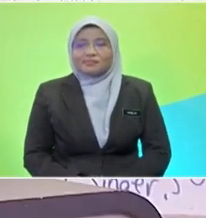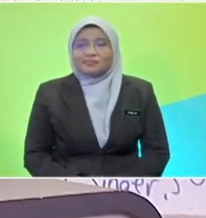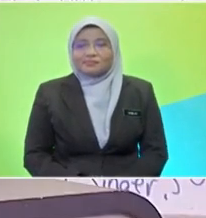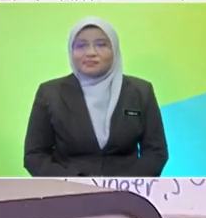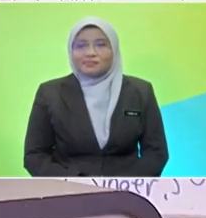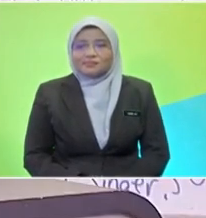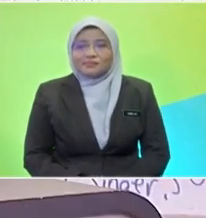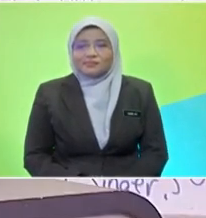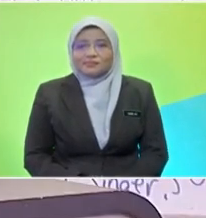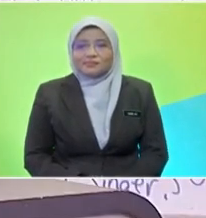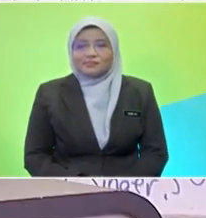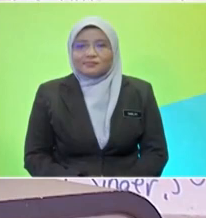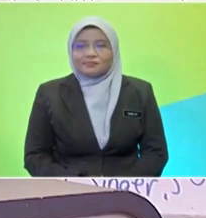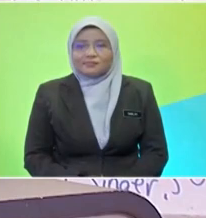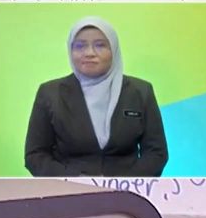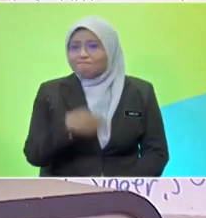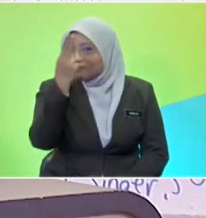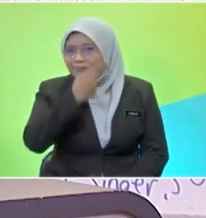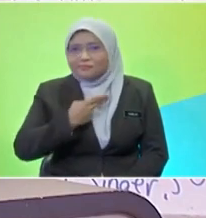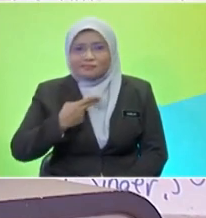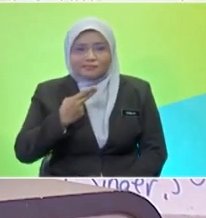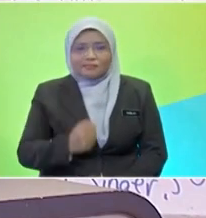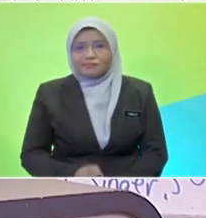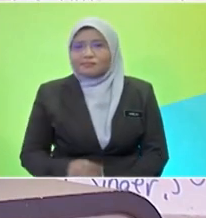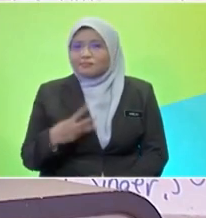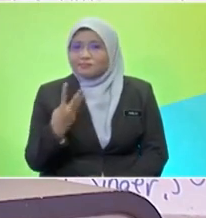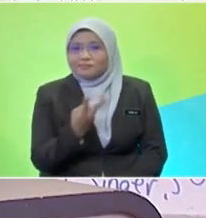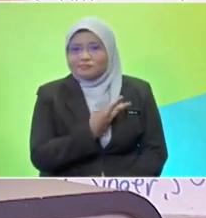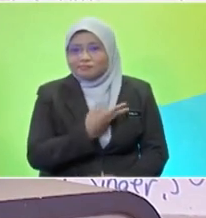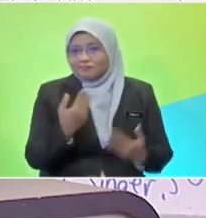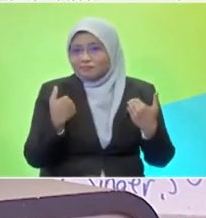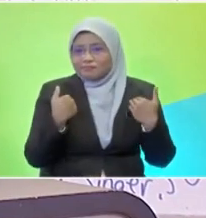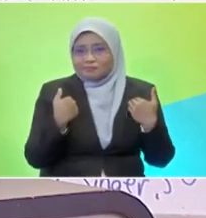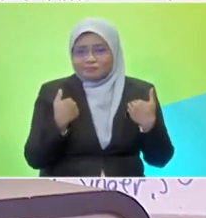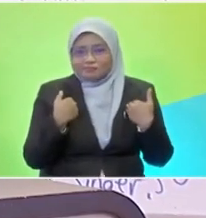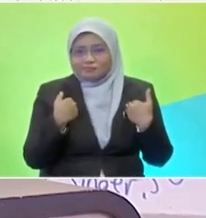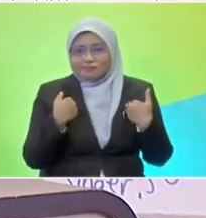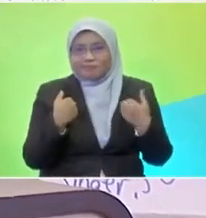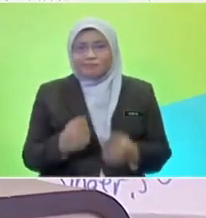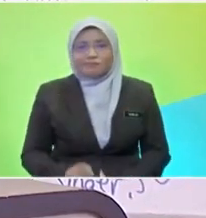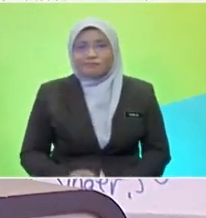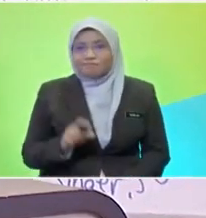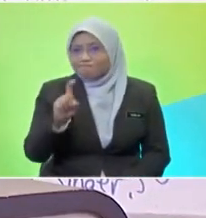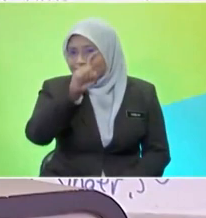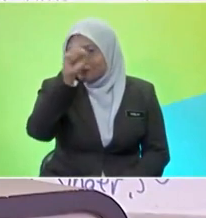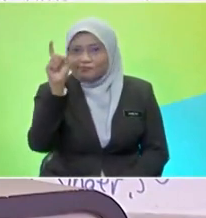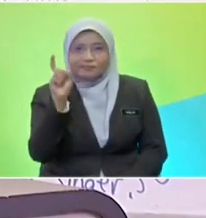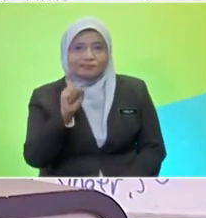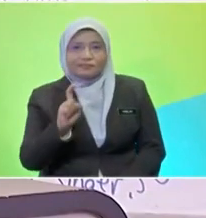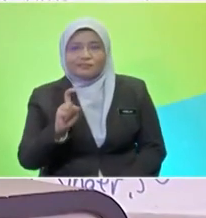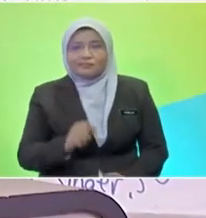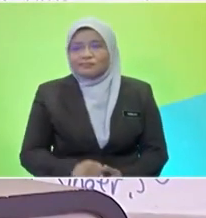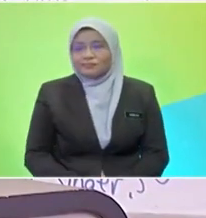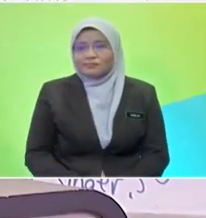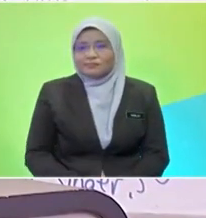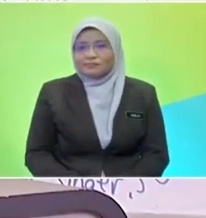that. All right, Mr. Hanif. Yes. So we have got a set of questions that we have brainstormed earlier on. So in